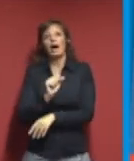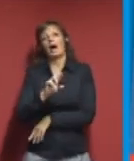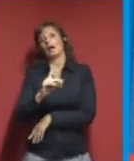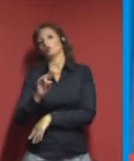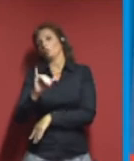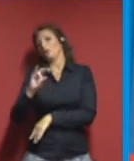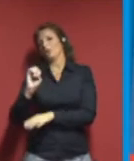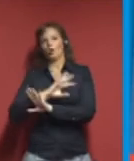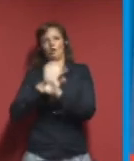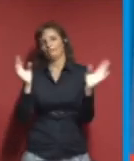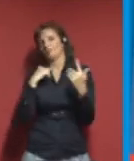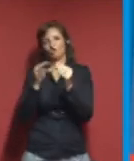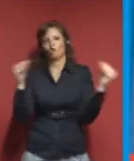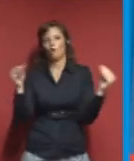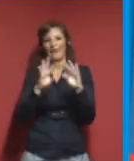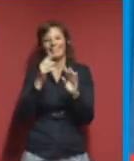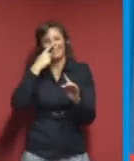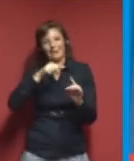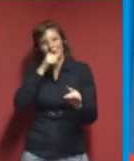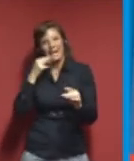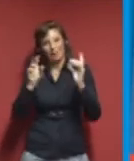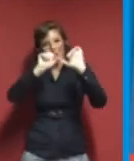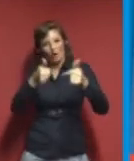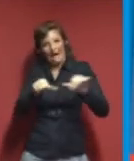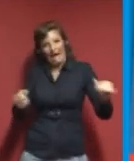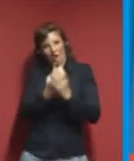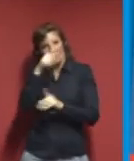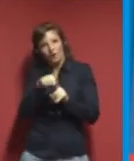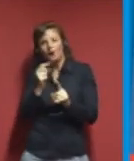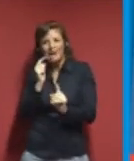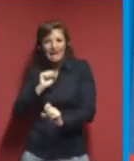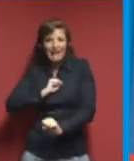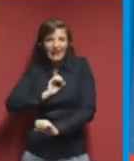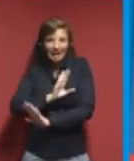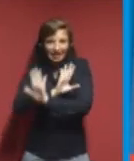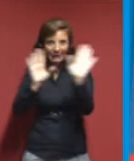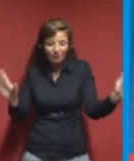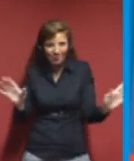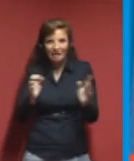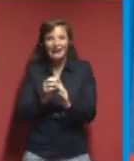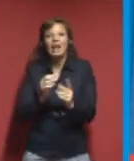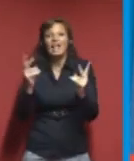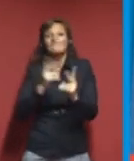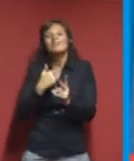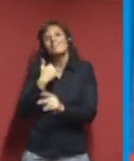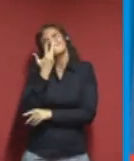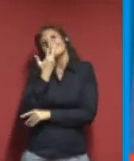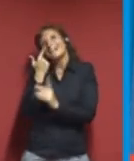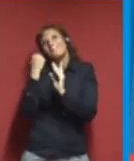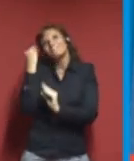prototyping tool. We're going to be hearing more about Arduino. I like to think of it as a way that anyone